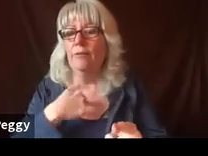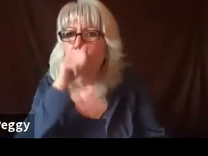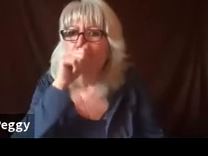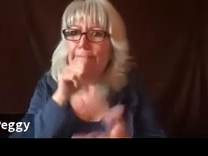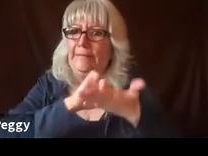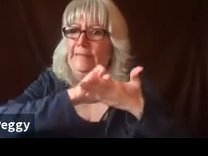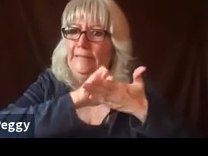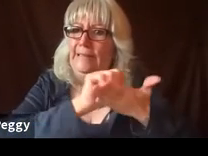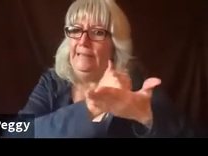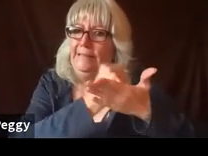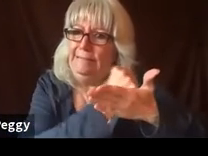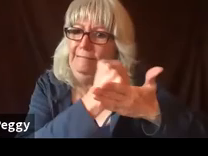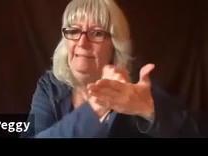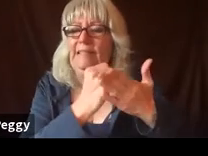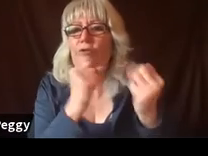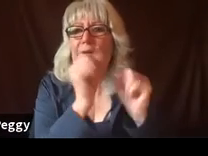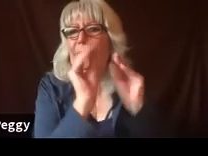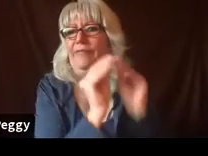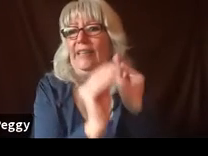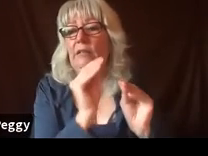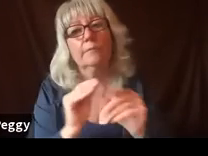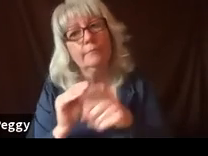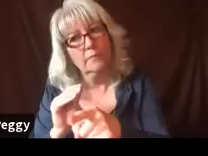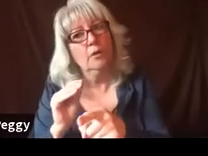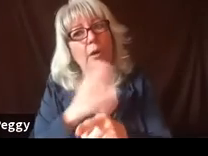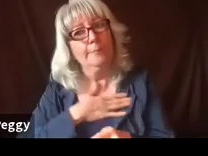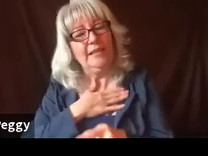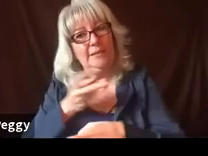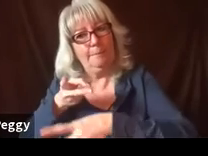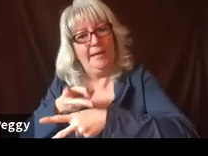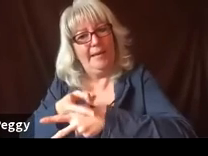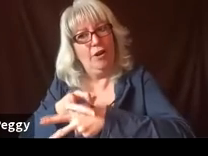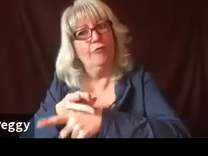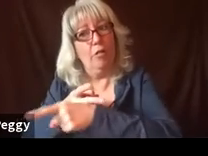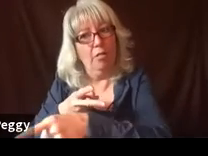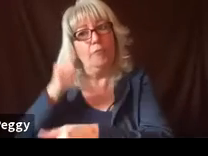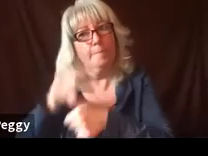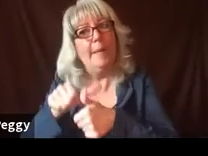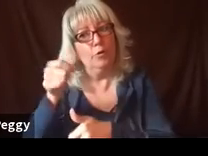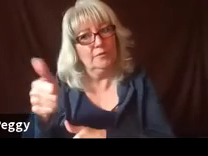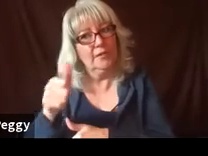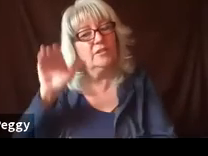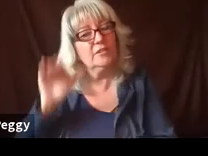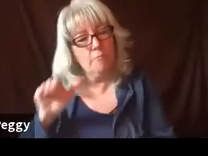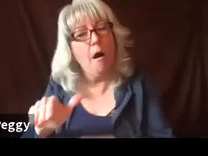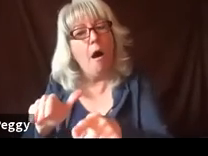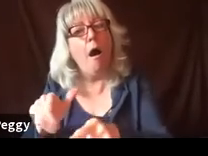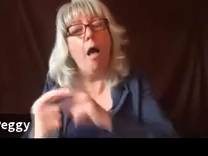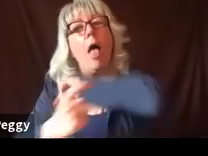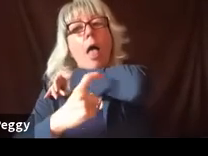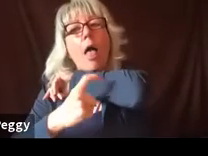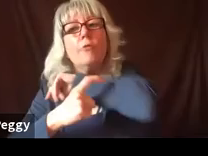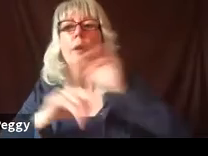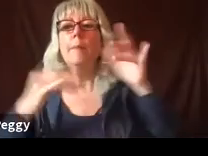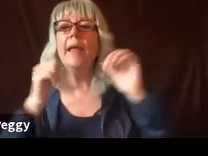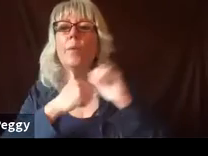because you have to remember how you would have felt when you were little, and you would have wanted to stick the brush in the paint.